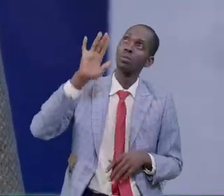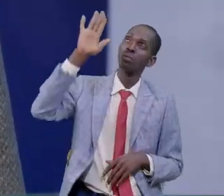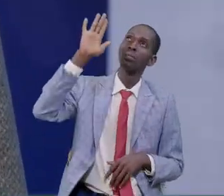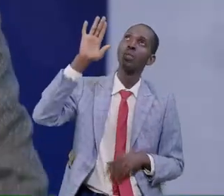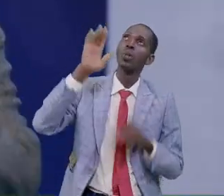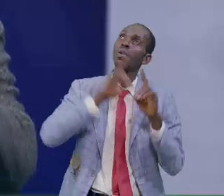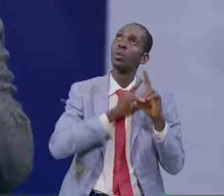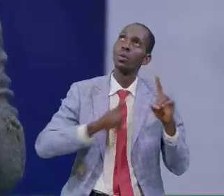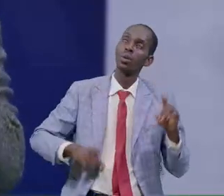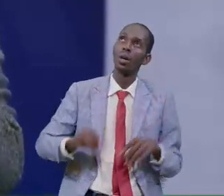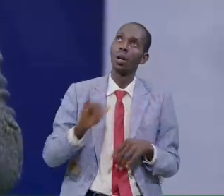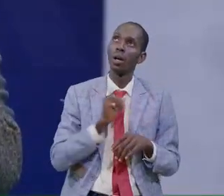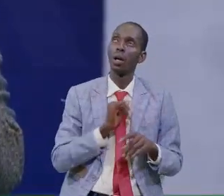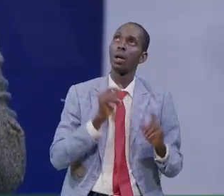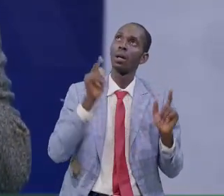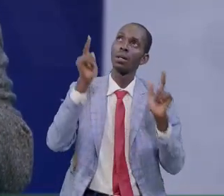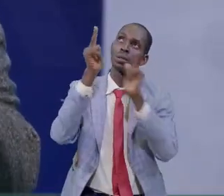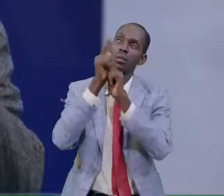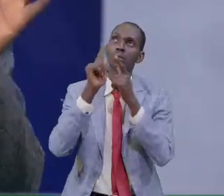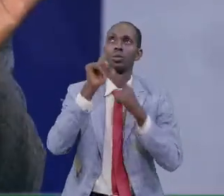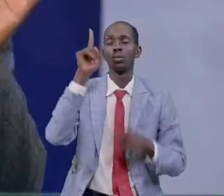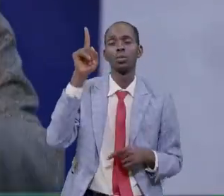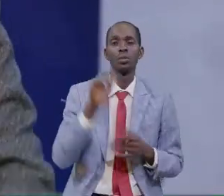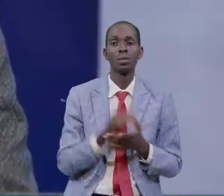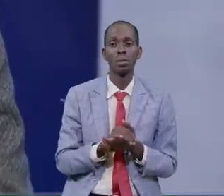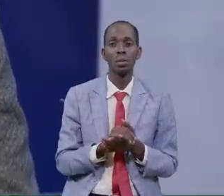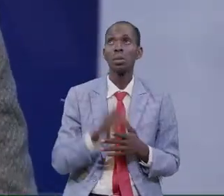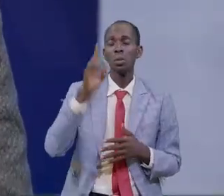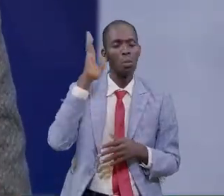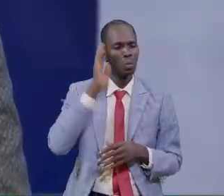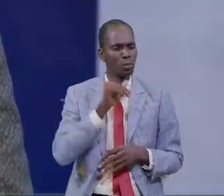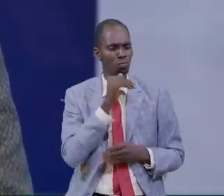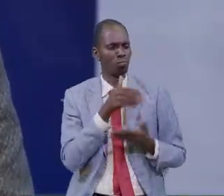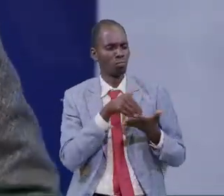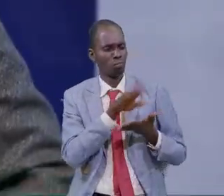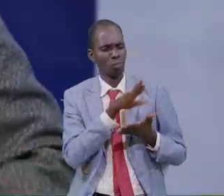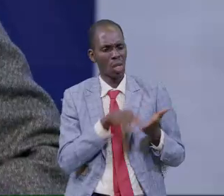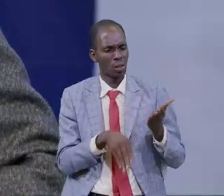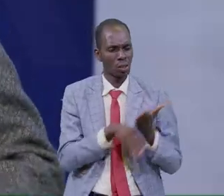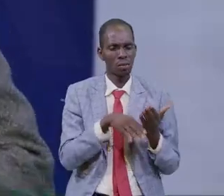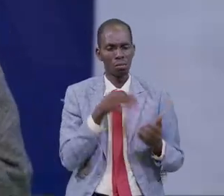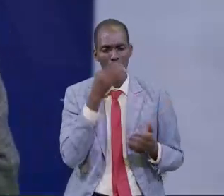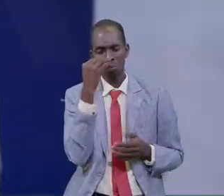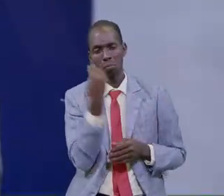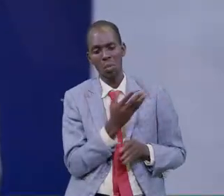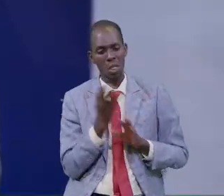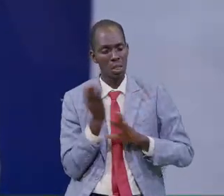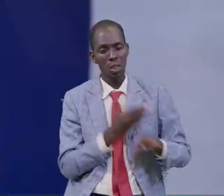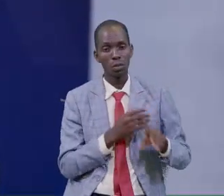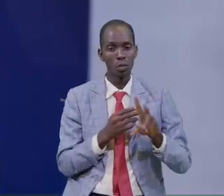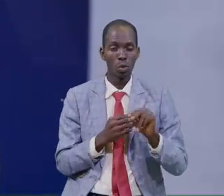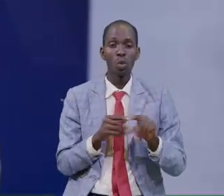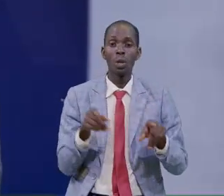come. He will not push you away. He will not reject you. Come just as you are.